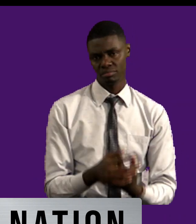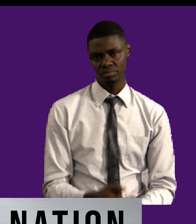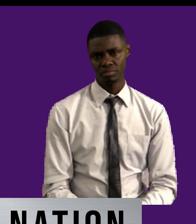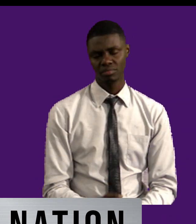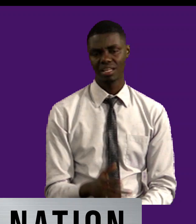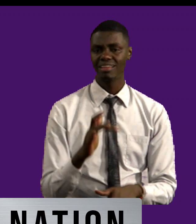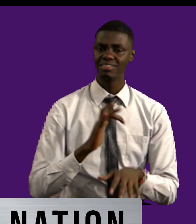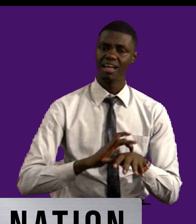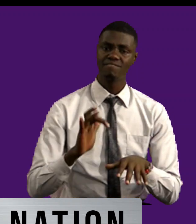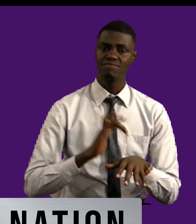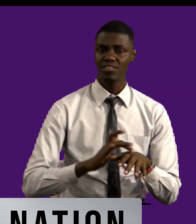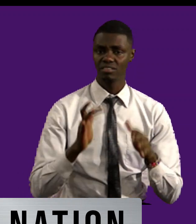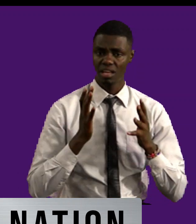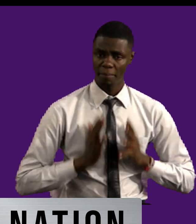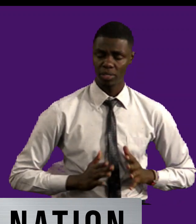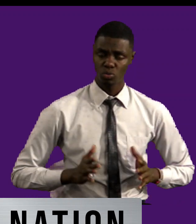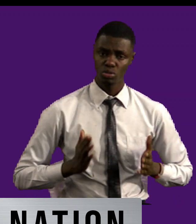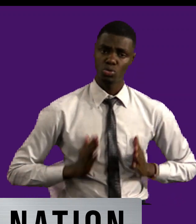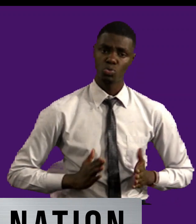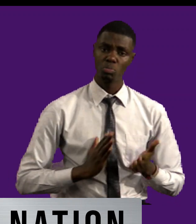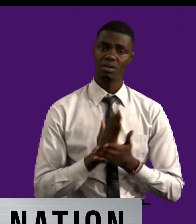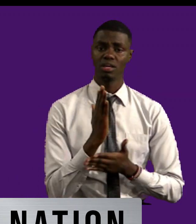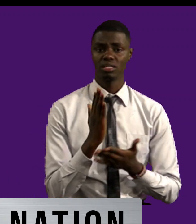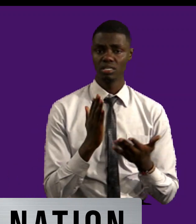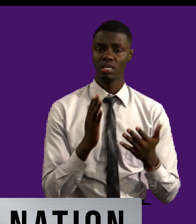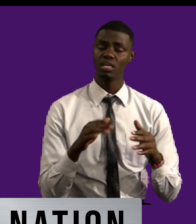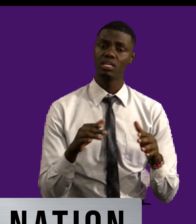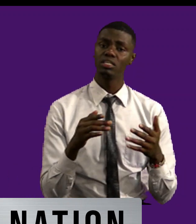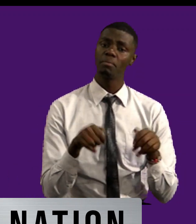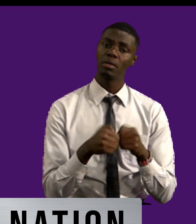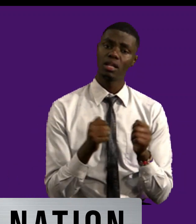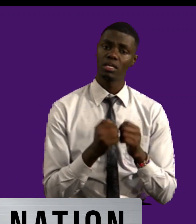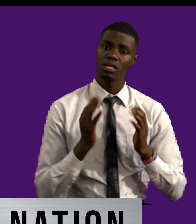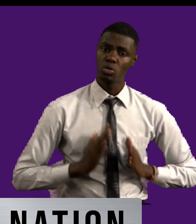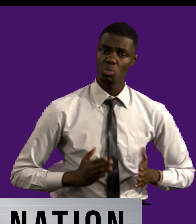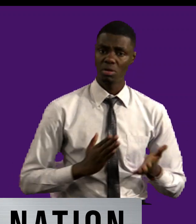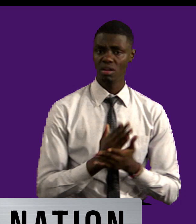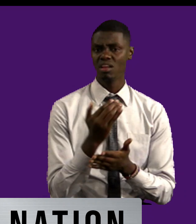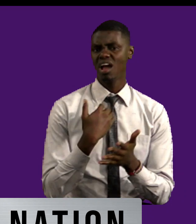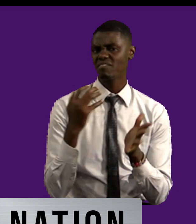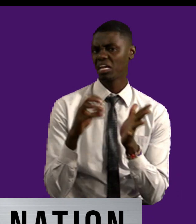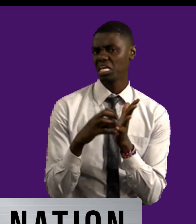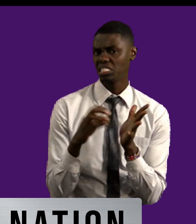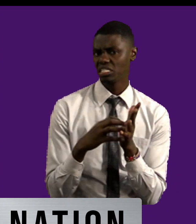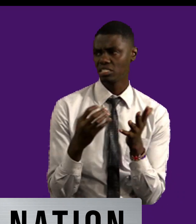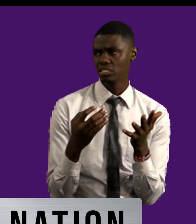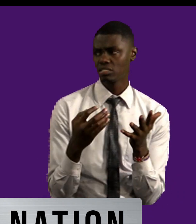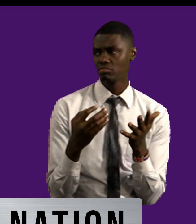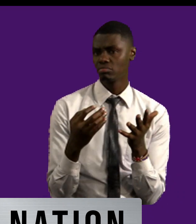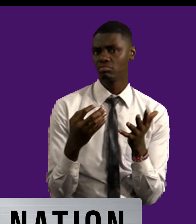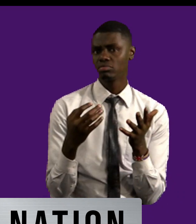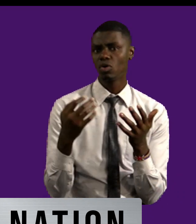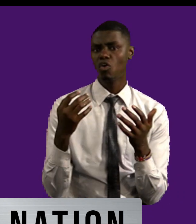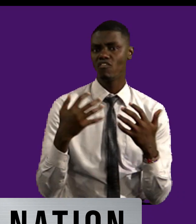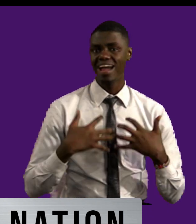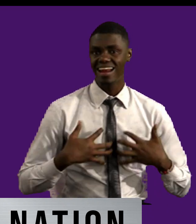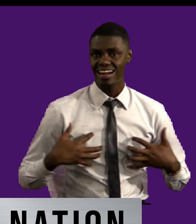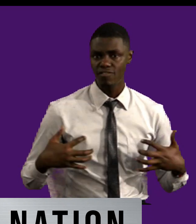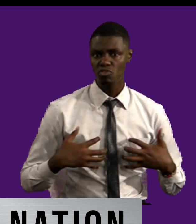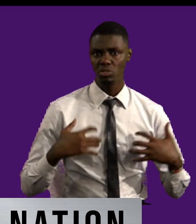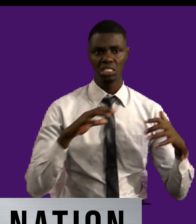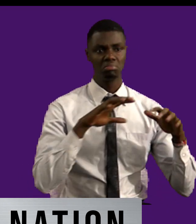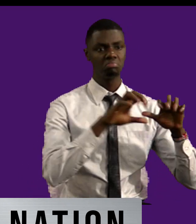to affecting one's human rights. It's like infringing one's human rights. Are there cases the other day of refugees